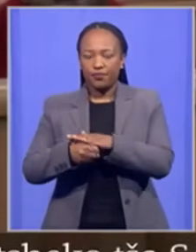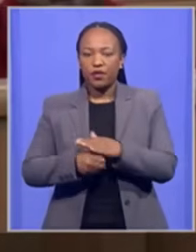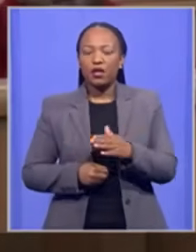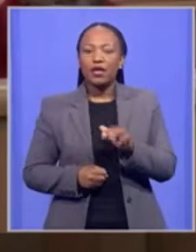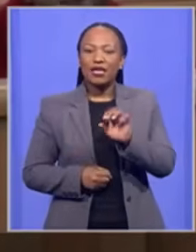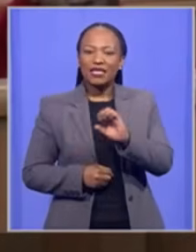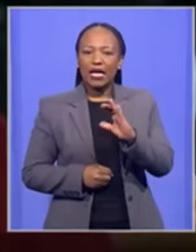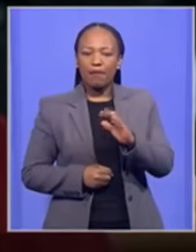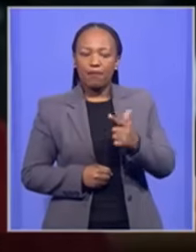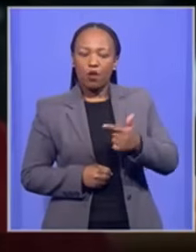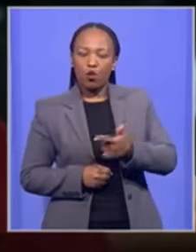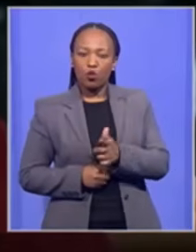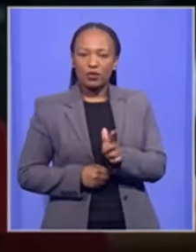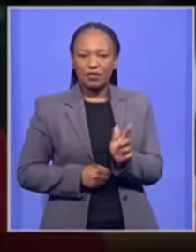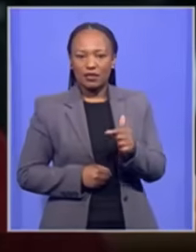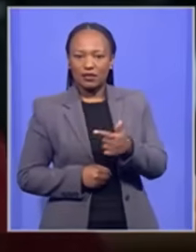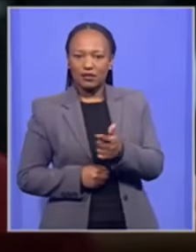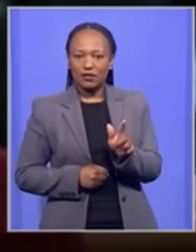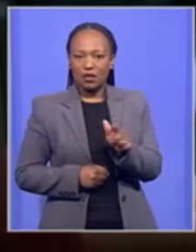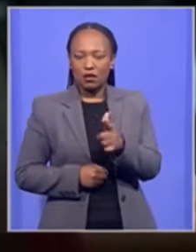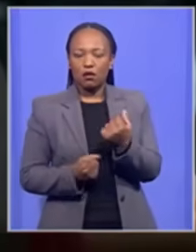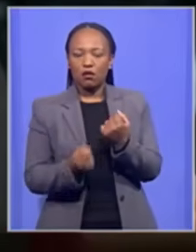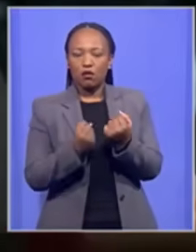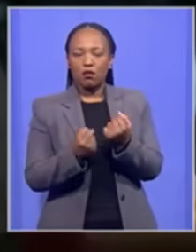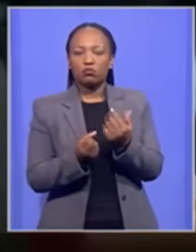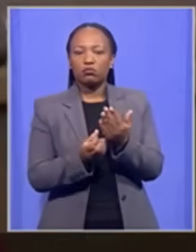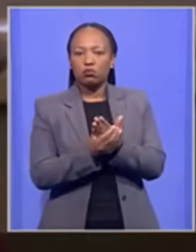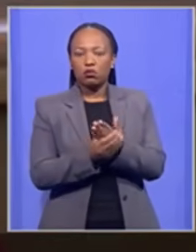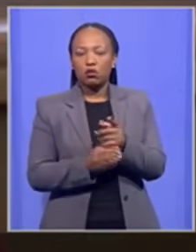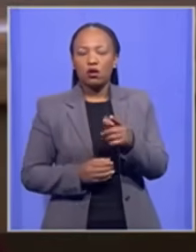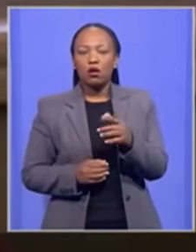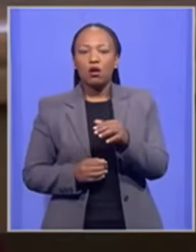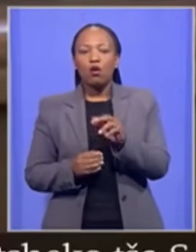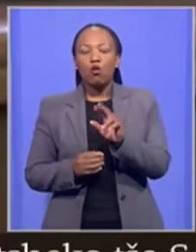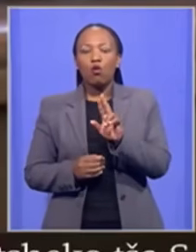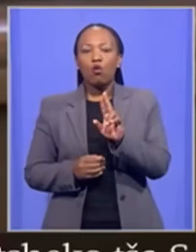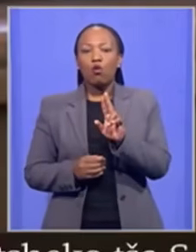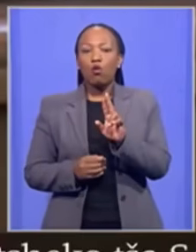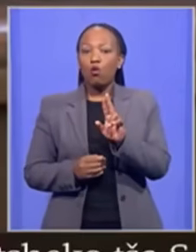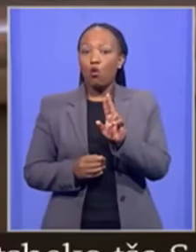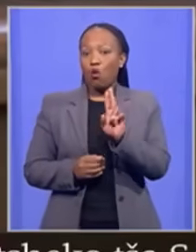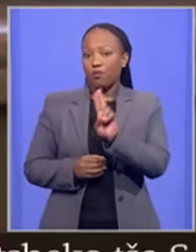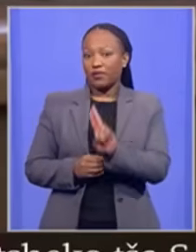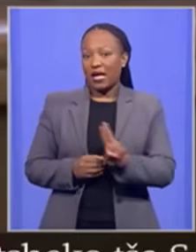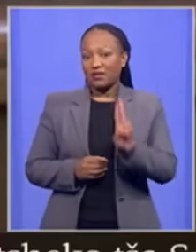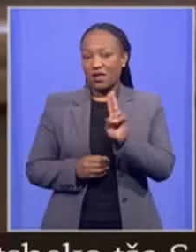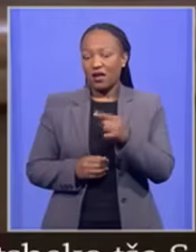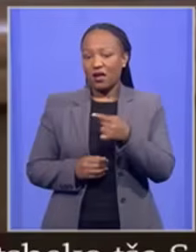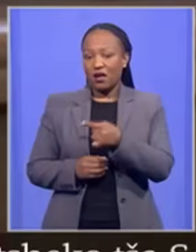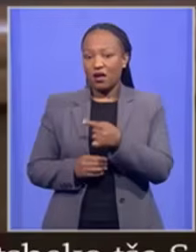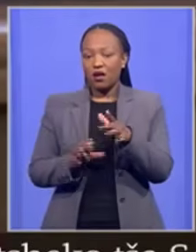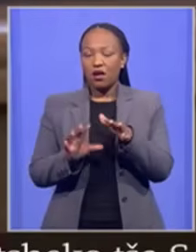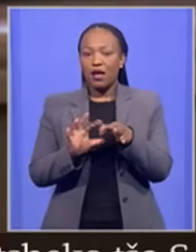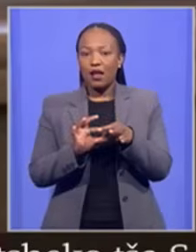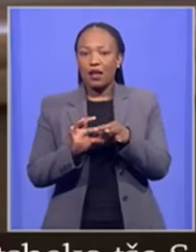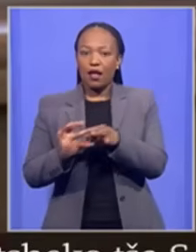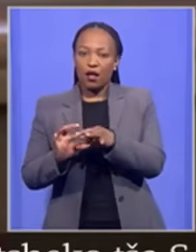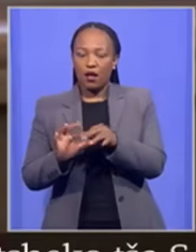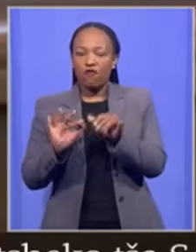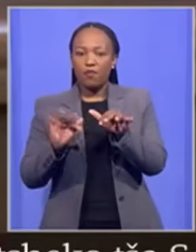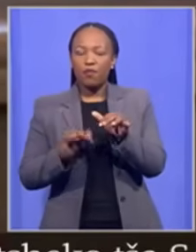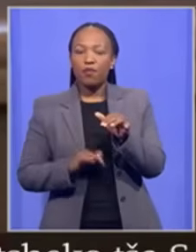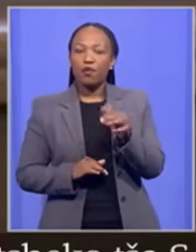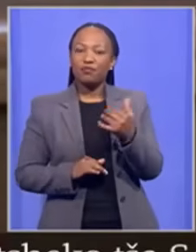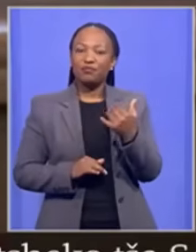Cape tsheko e hlwile e kgatlampana ka kgorongkgolo ya tsheko ya Mthatha malebana le banna ba tshela bao ba amantšhago le polao ya batho ba